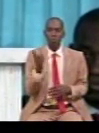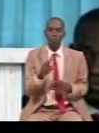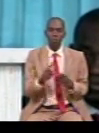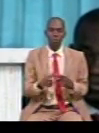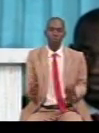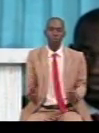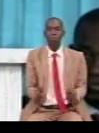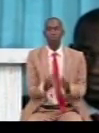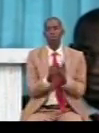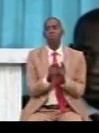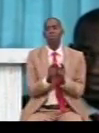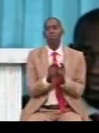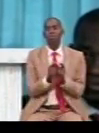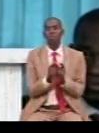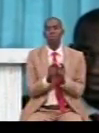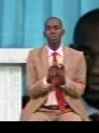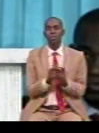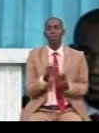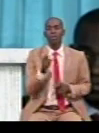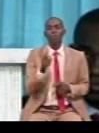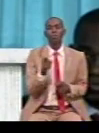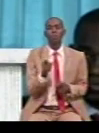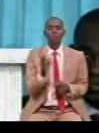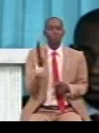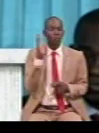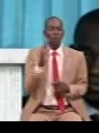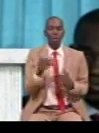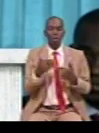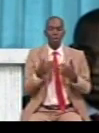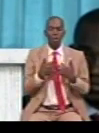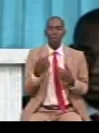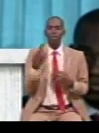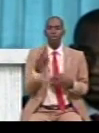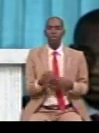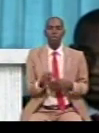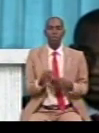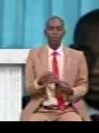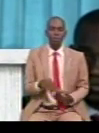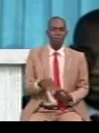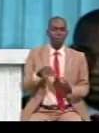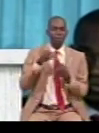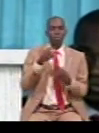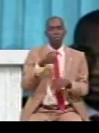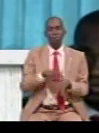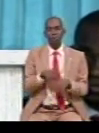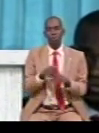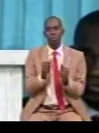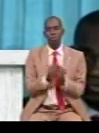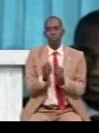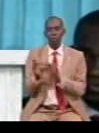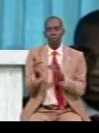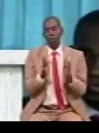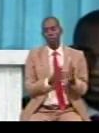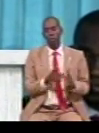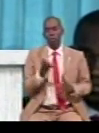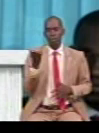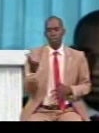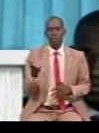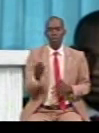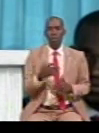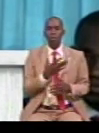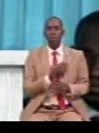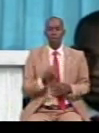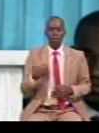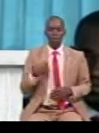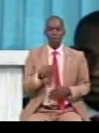come there, you'll be having lunch hour with Jesus. And we'll use that opportunity to